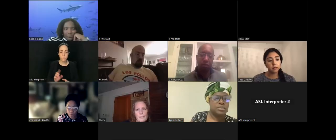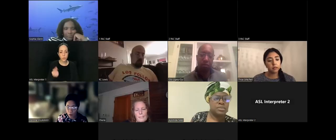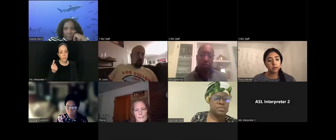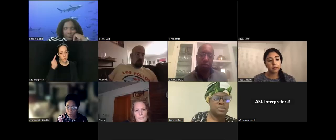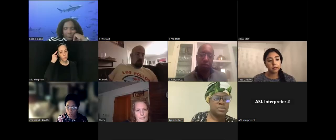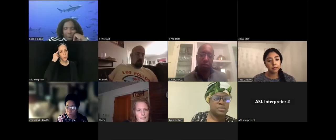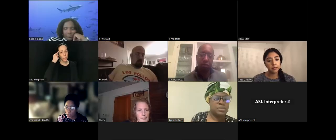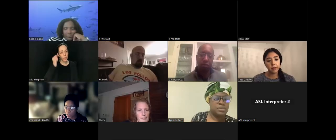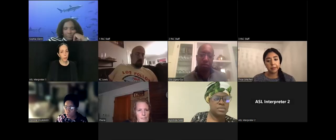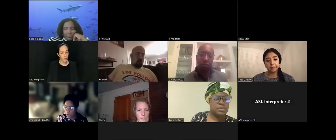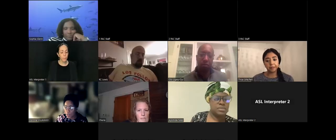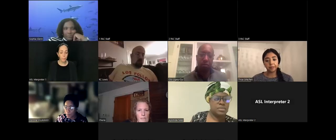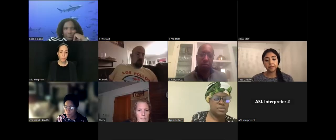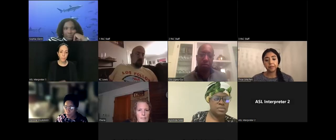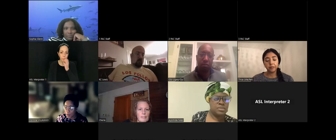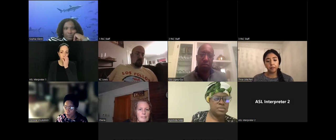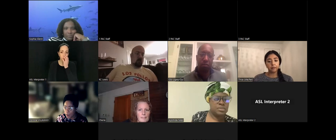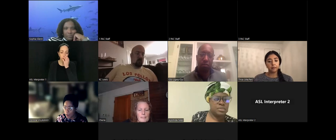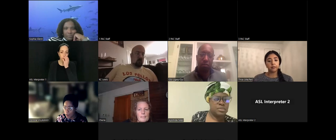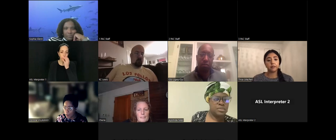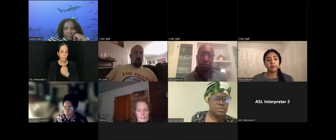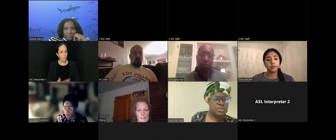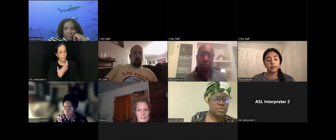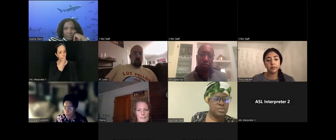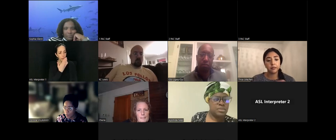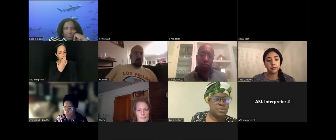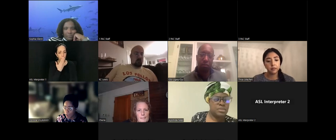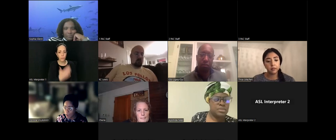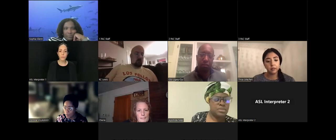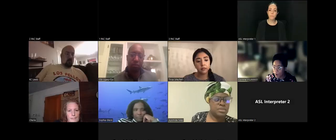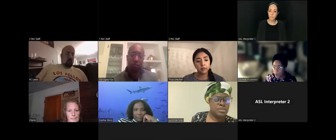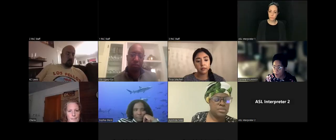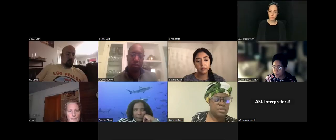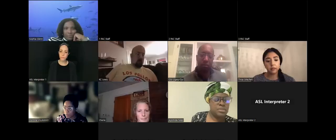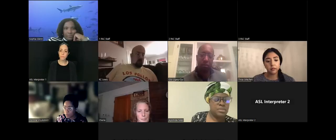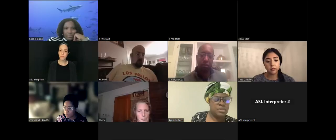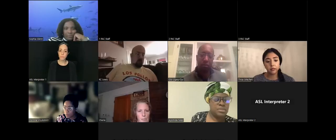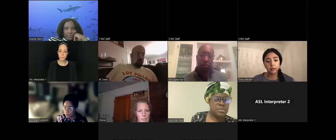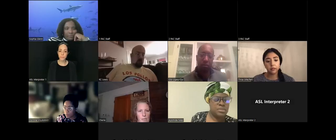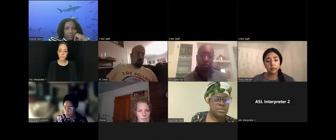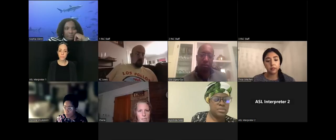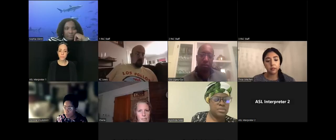Thank you very much, Commissioner Sheree. Let's see, we have